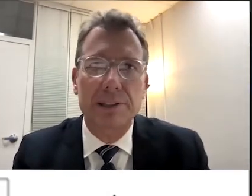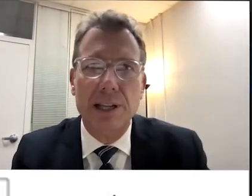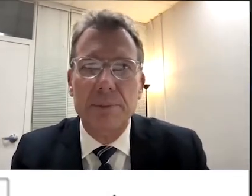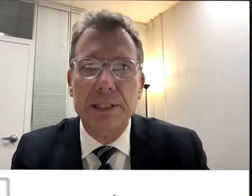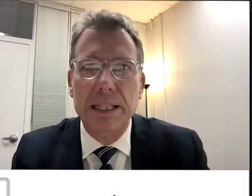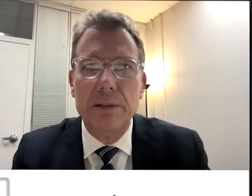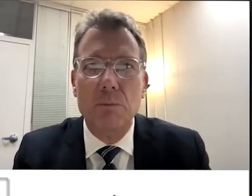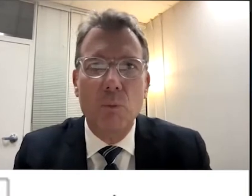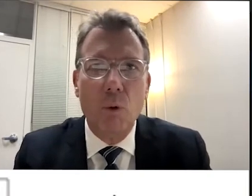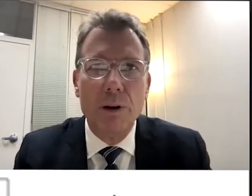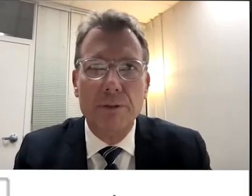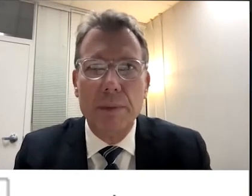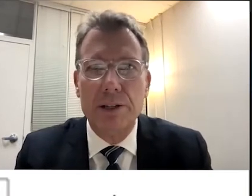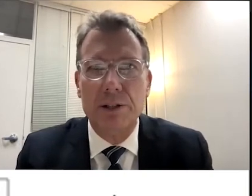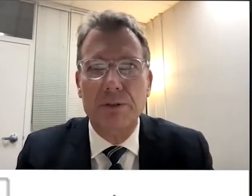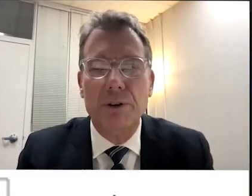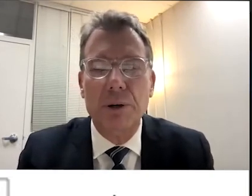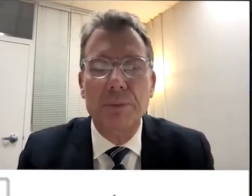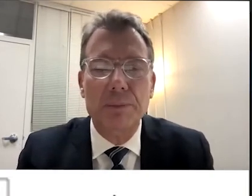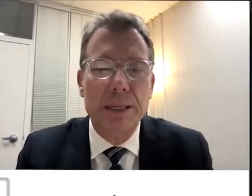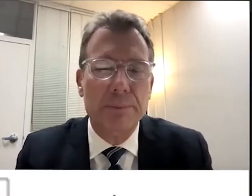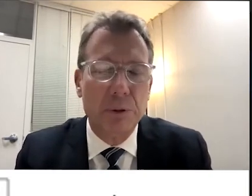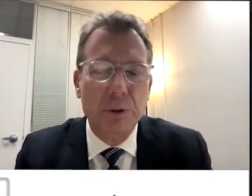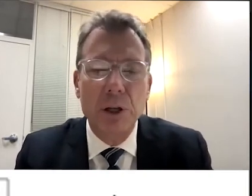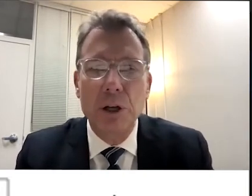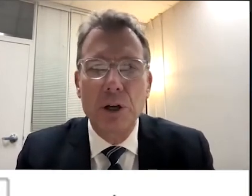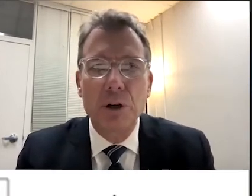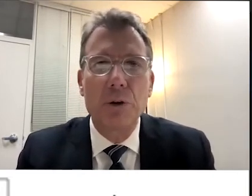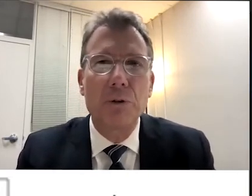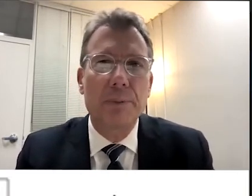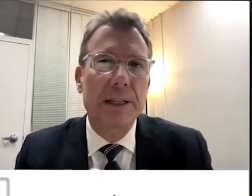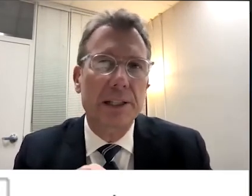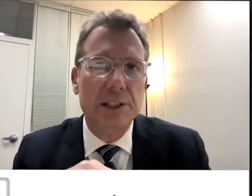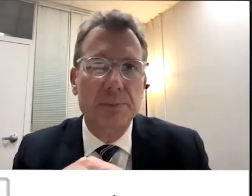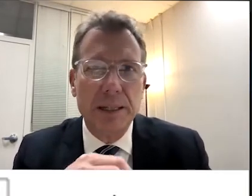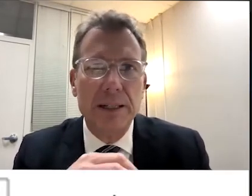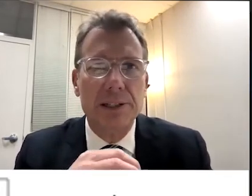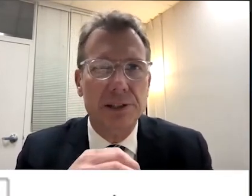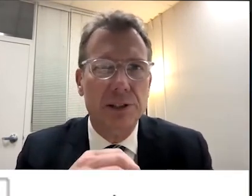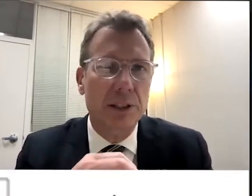important at this time to get more information from the people who've been